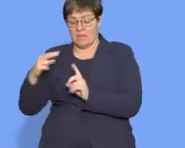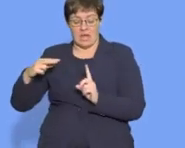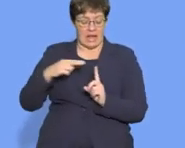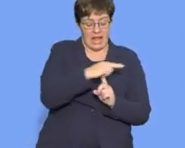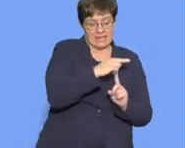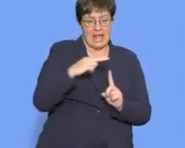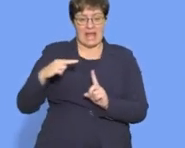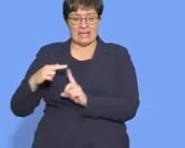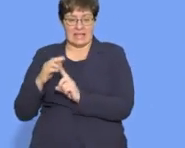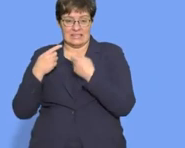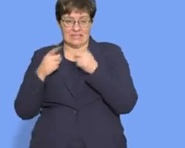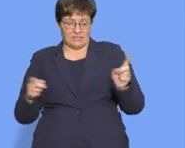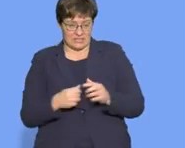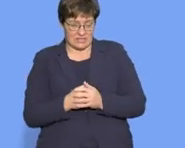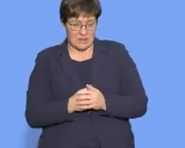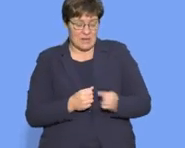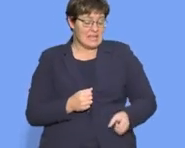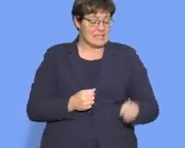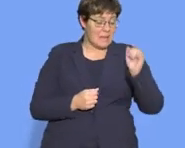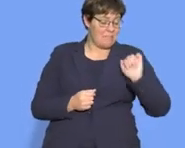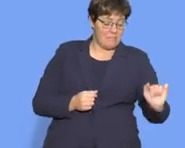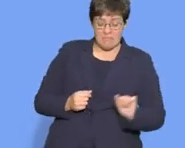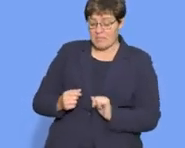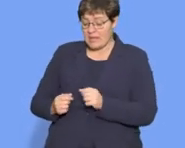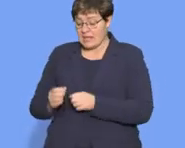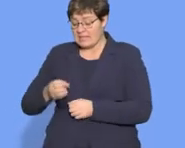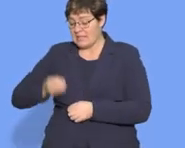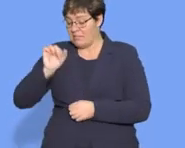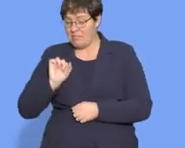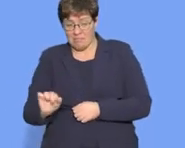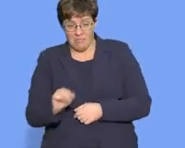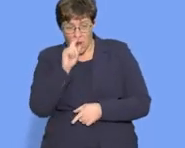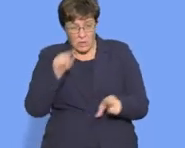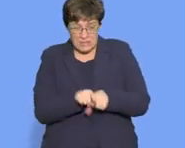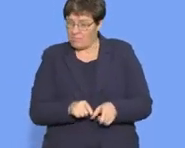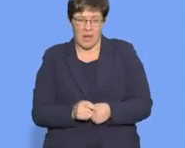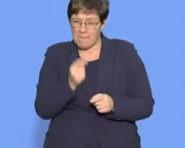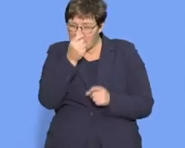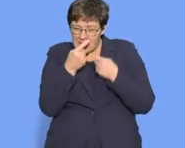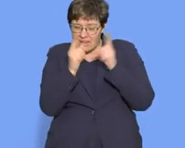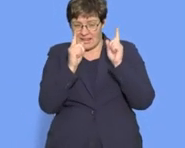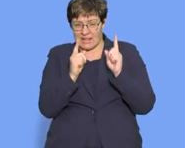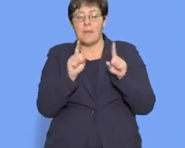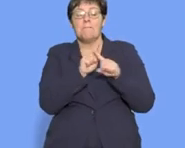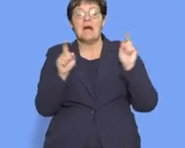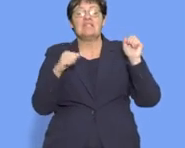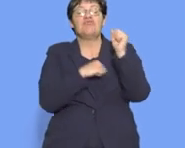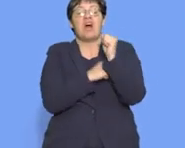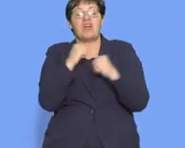So every stem would look slightly different, but if you look, there is the